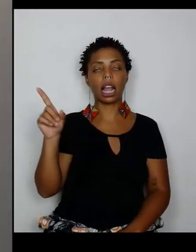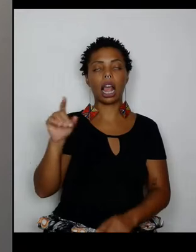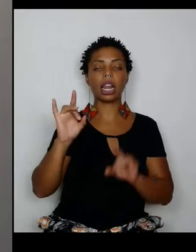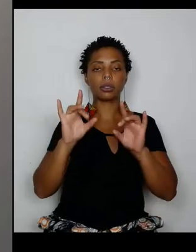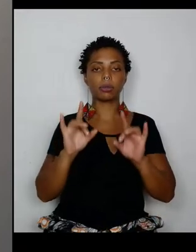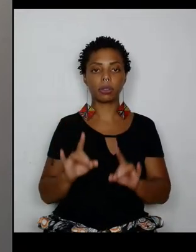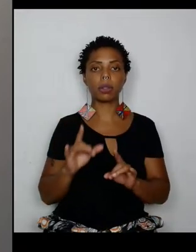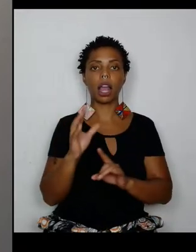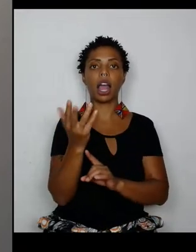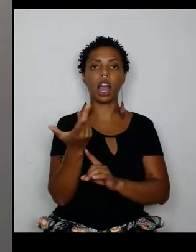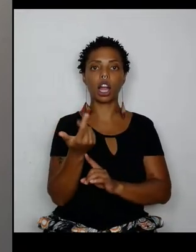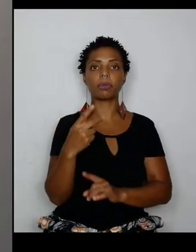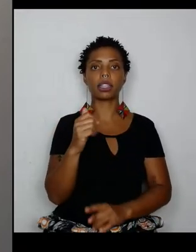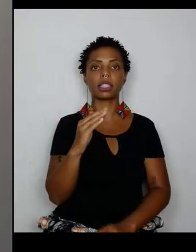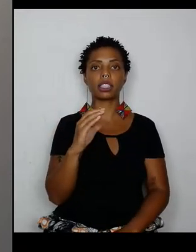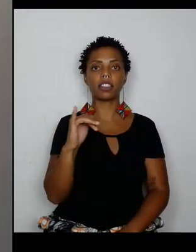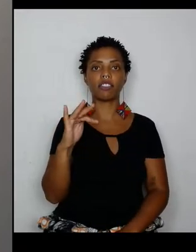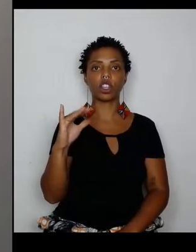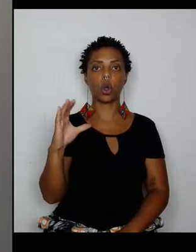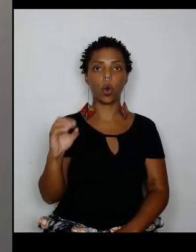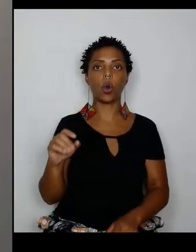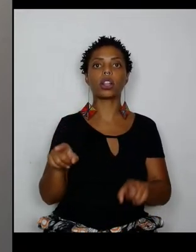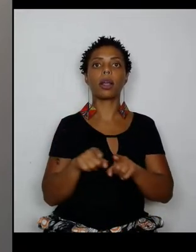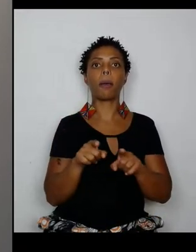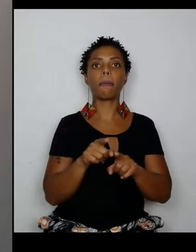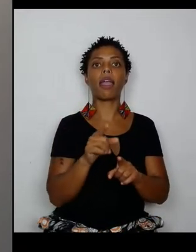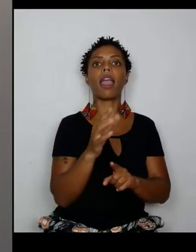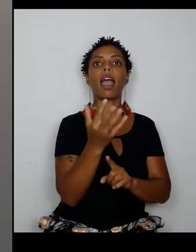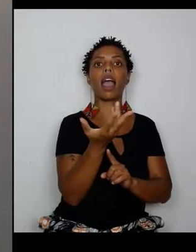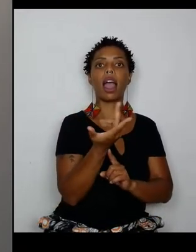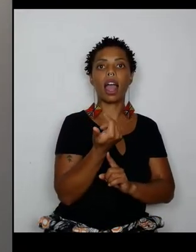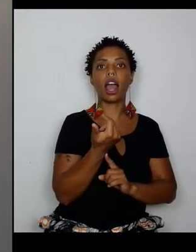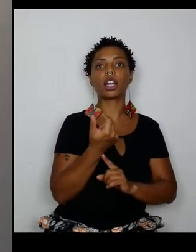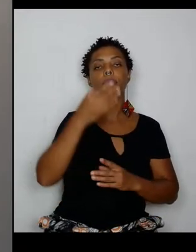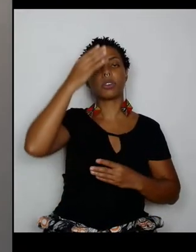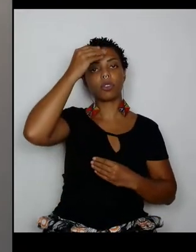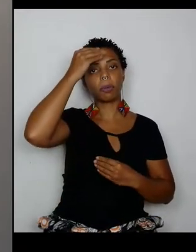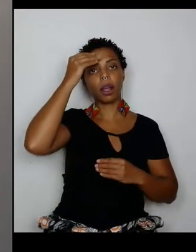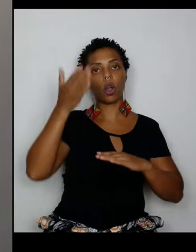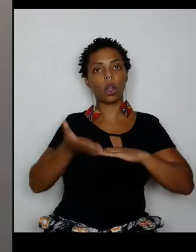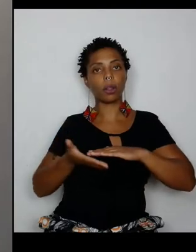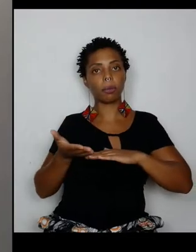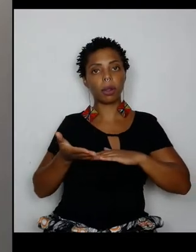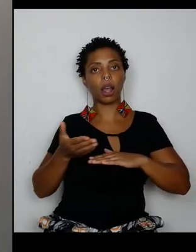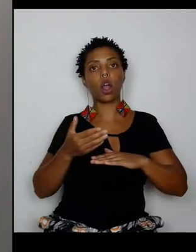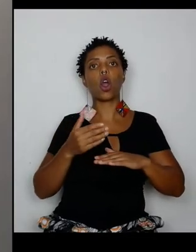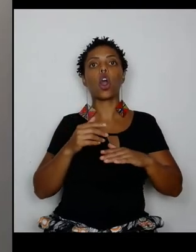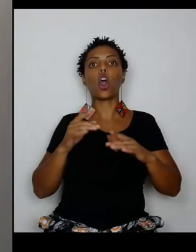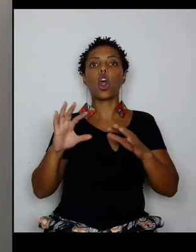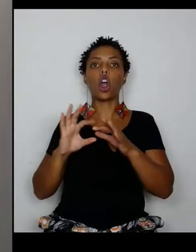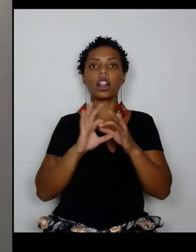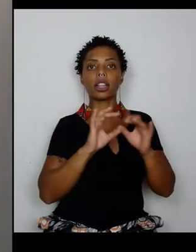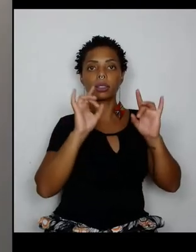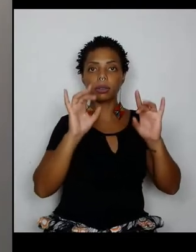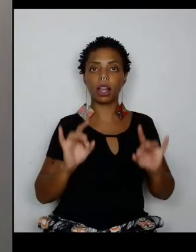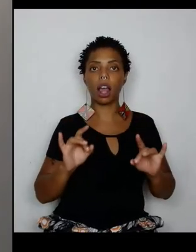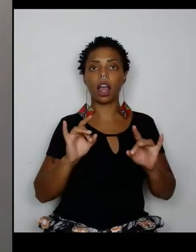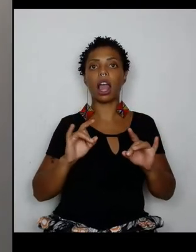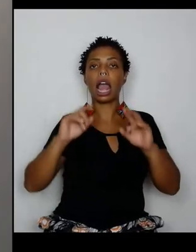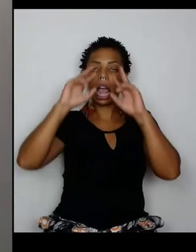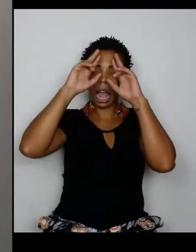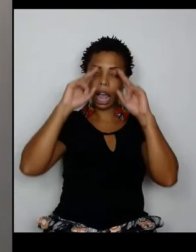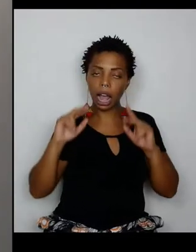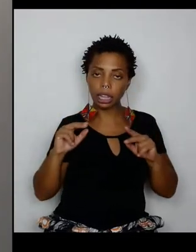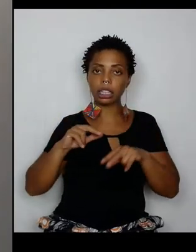expert in contemporary pacific arts and performance art with a particular interest in issues of race gender and